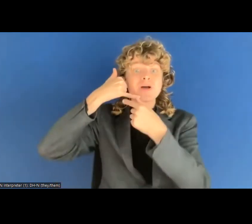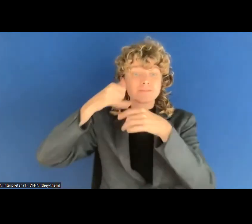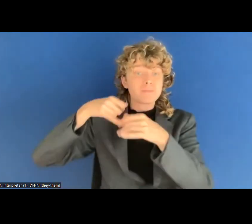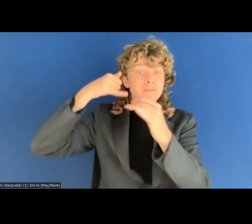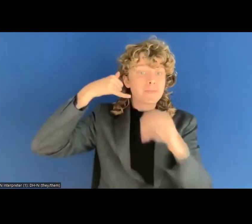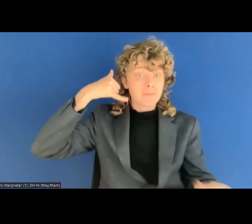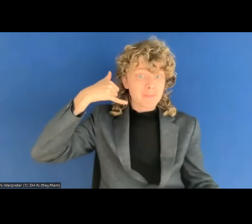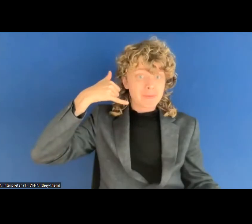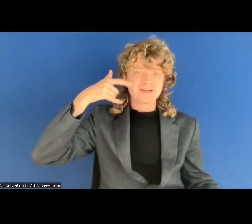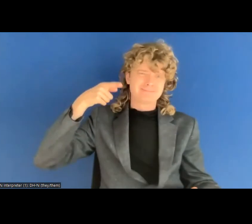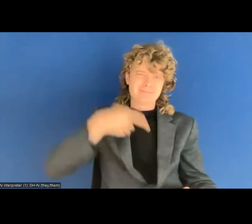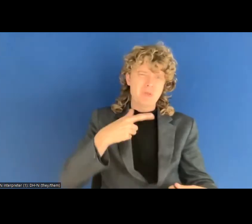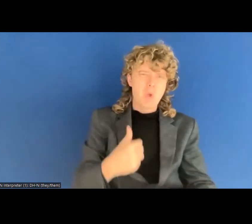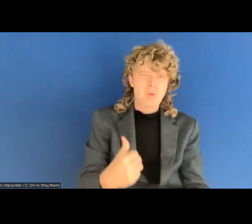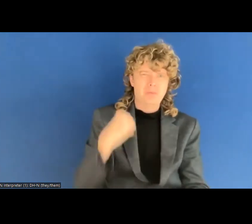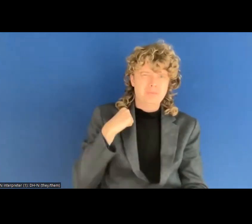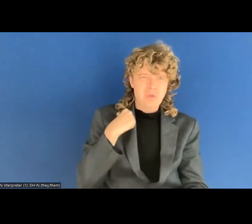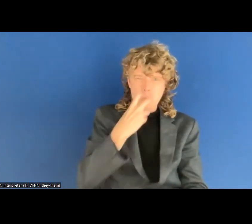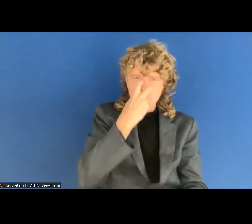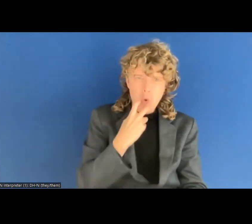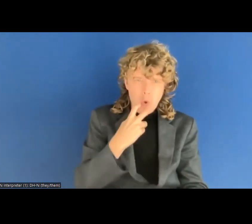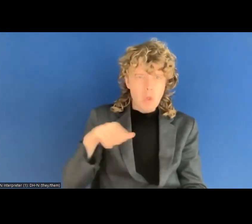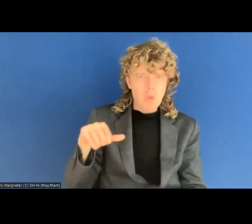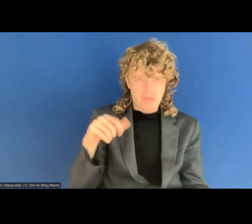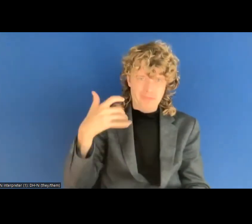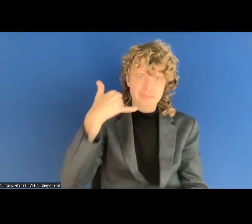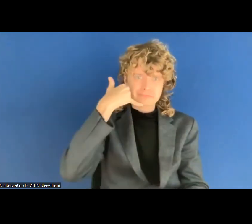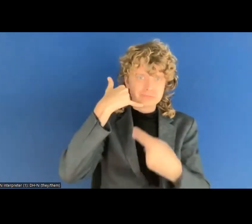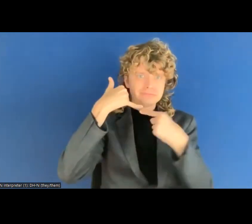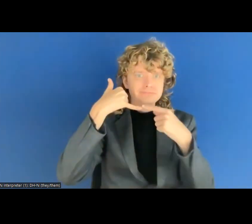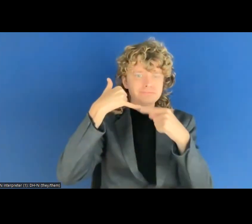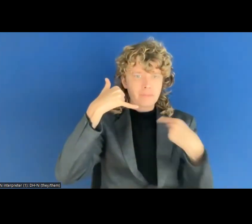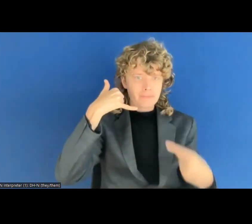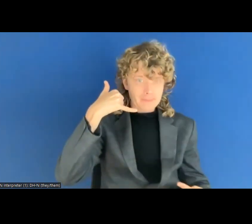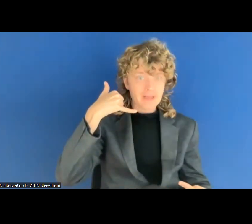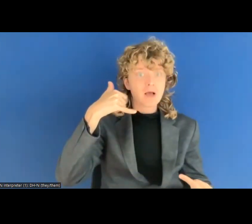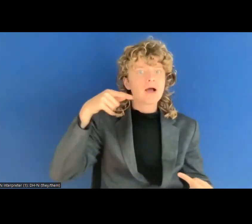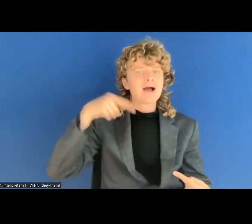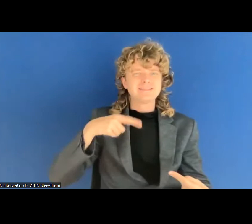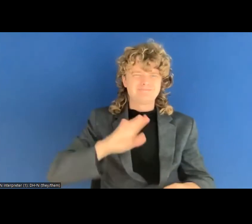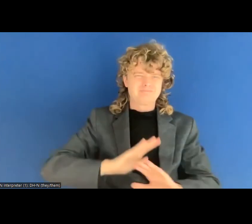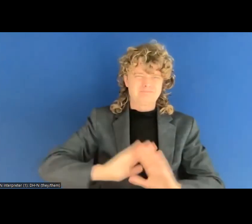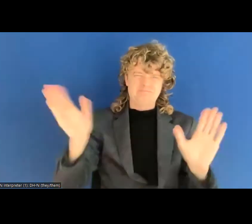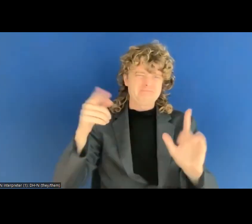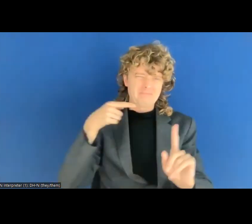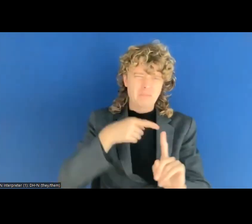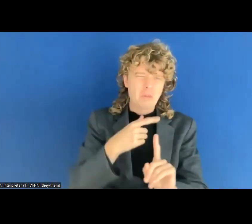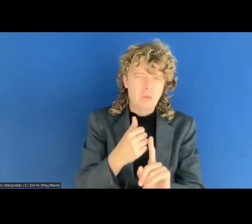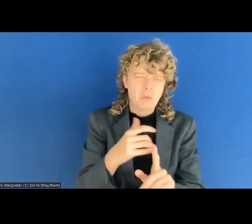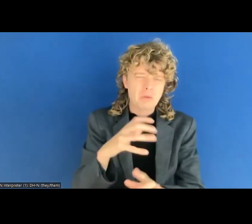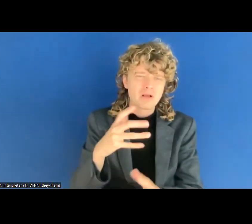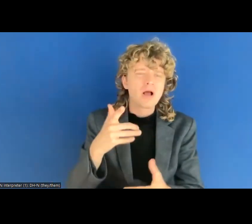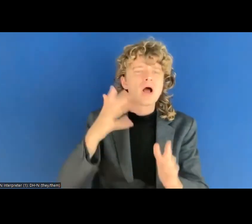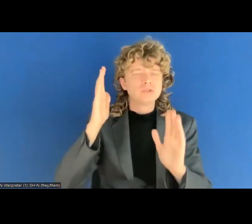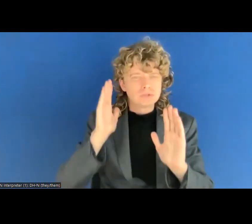old text telephones standards, but I mean, there shouldn't be any compatibility